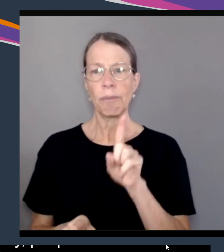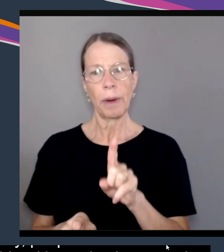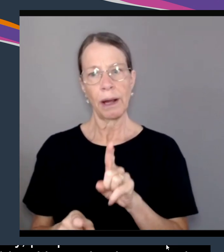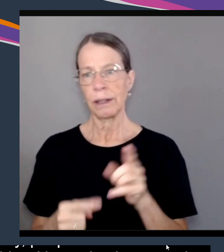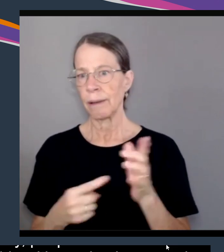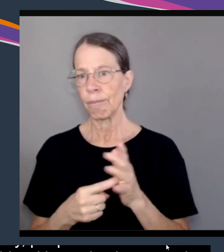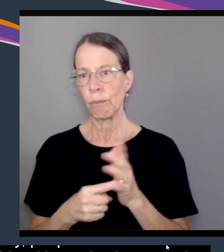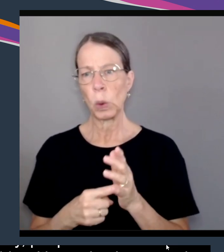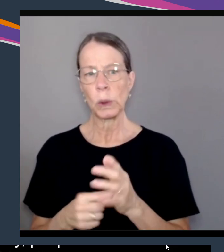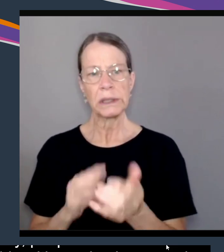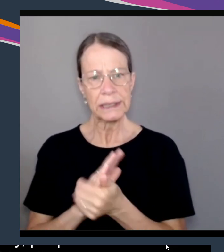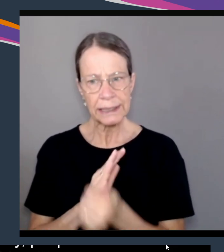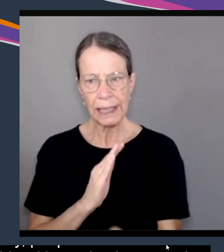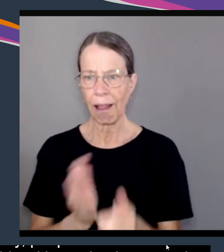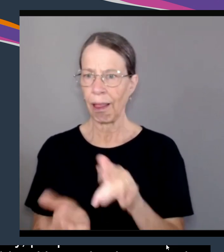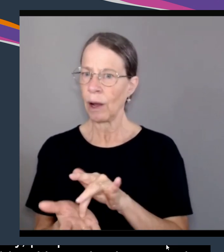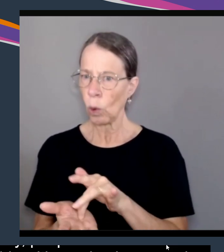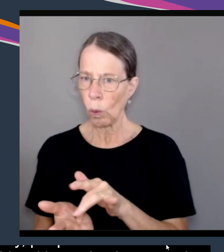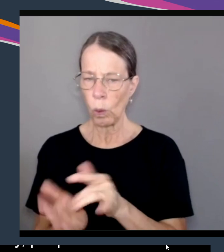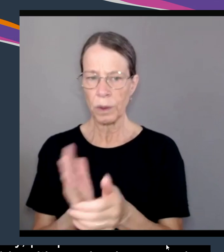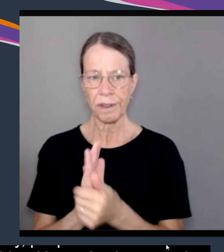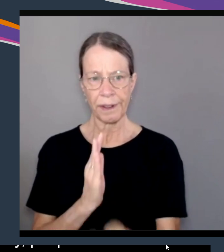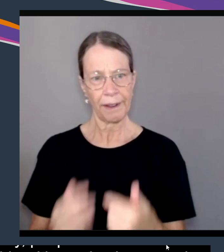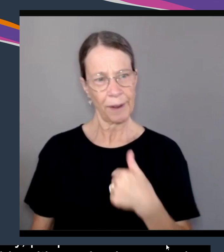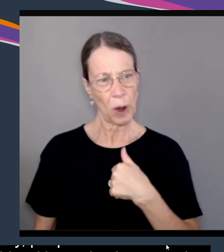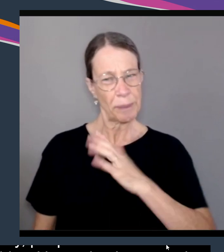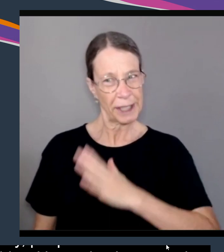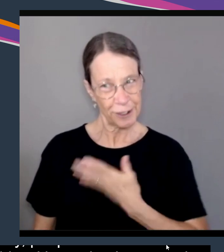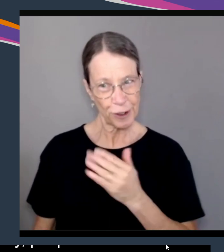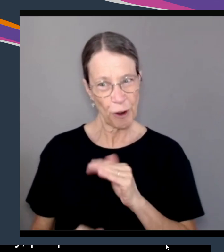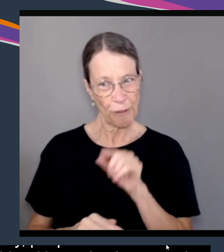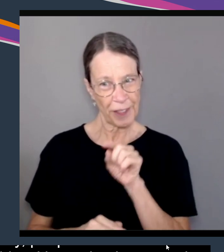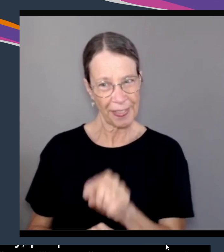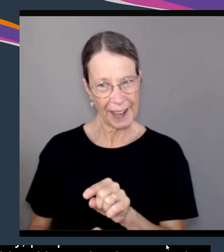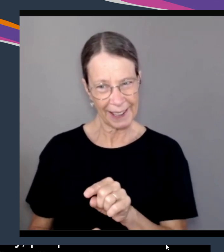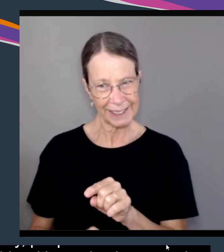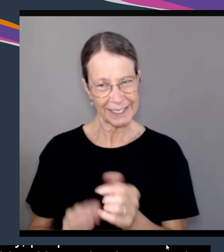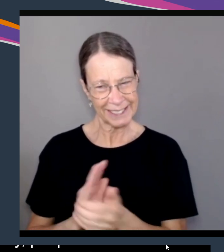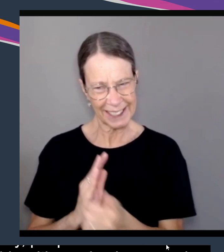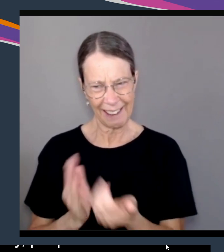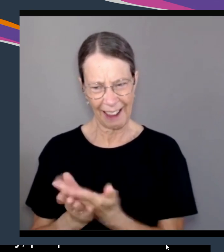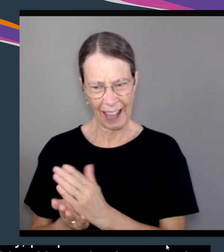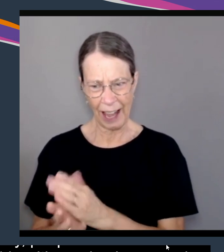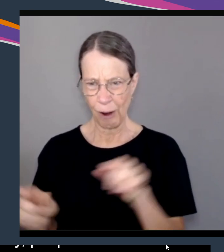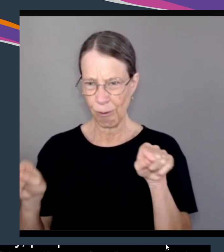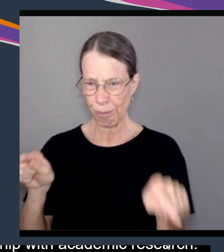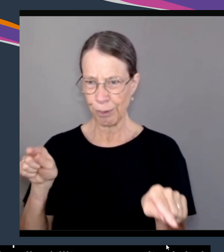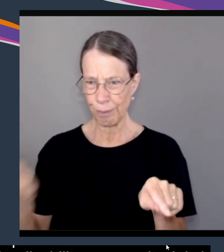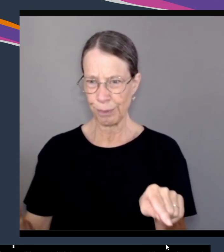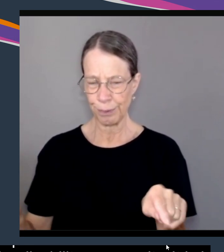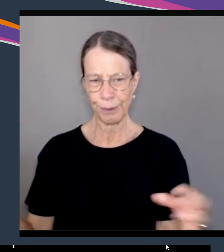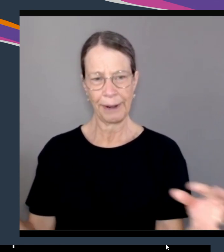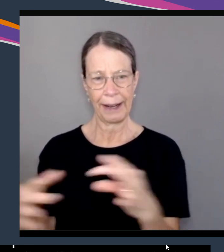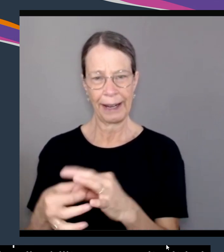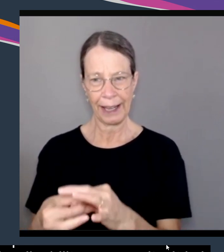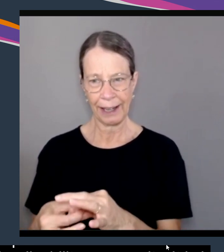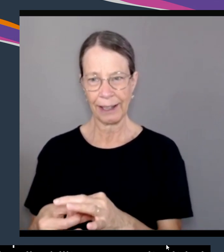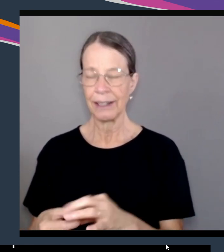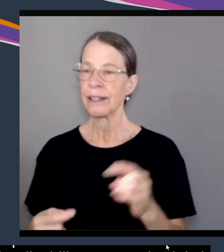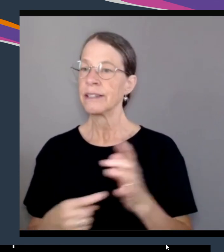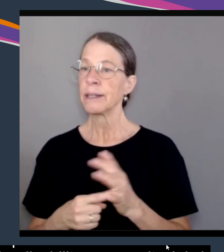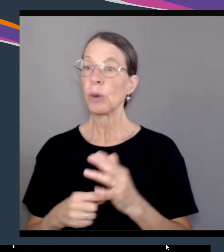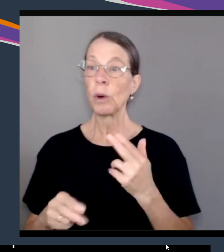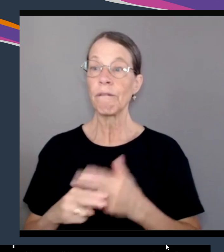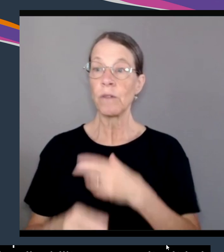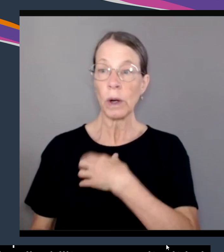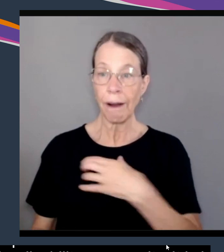one that I'm really interested in and think is critical to the processes for government and for research, in fact.